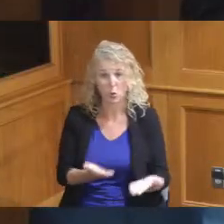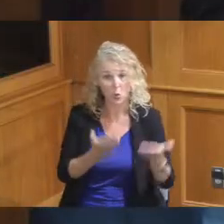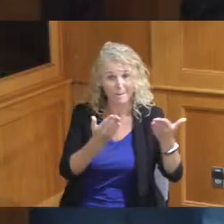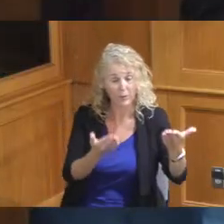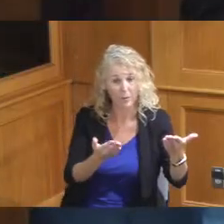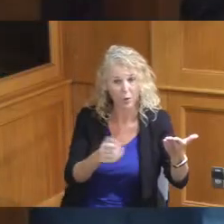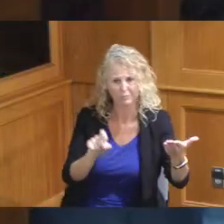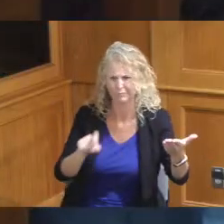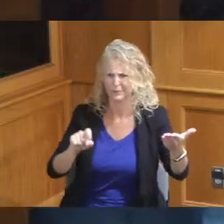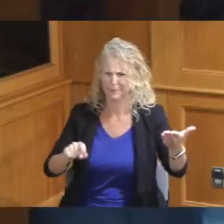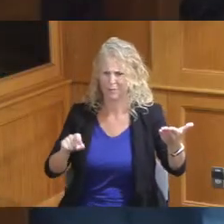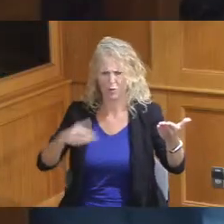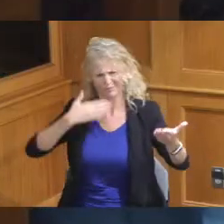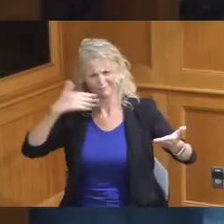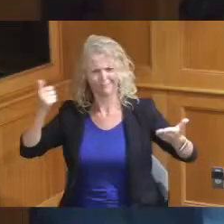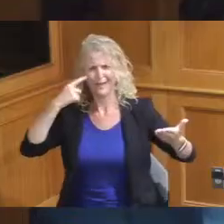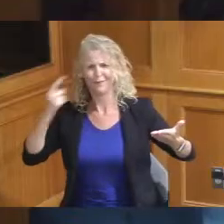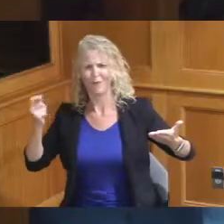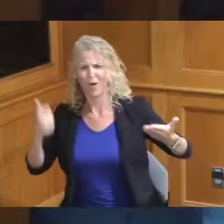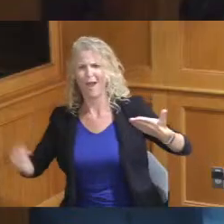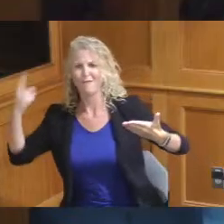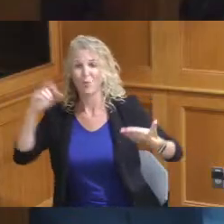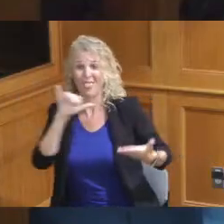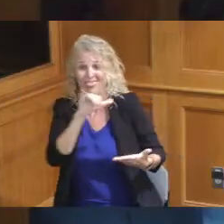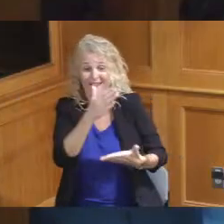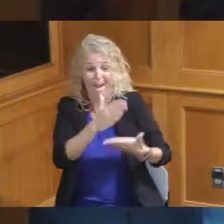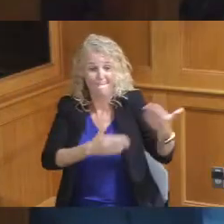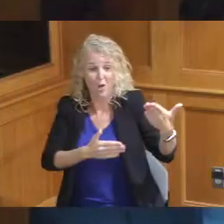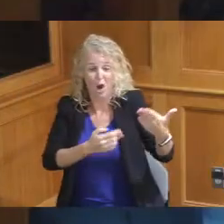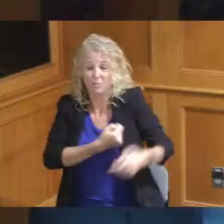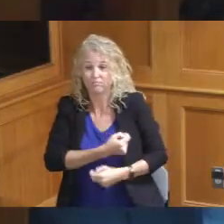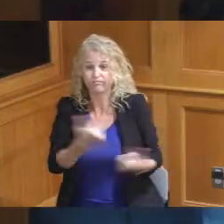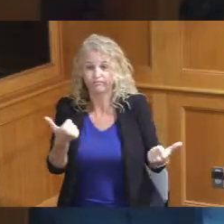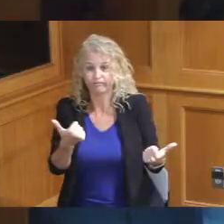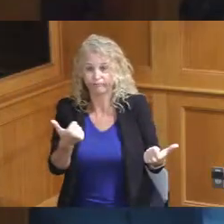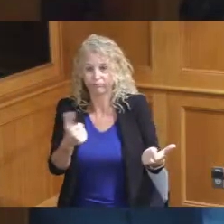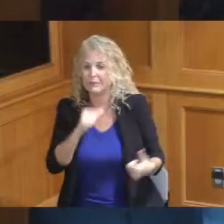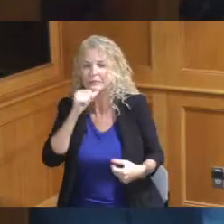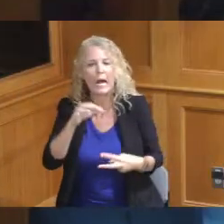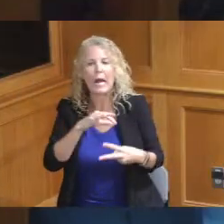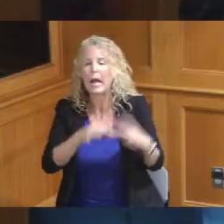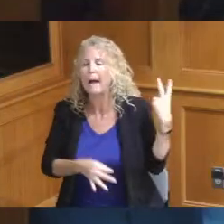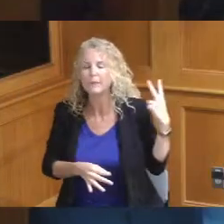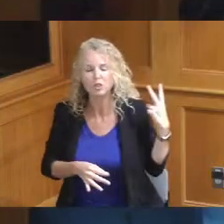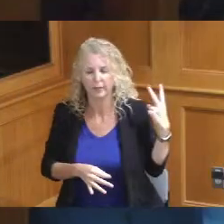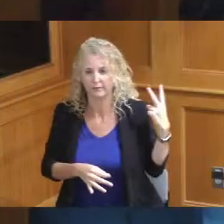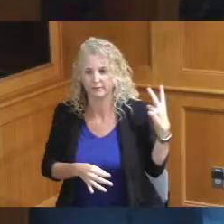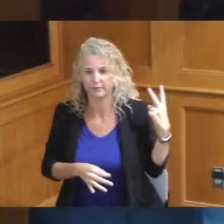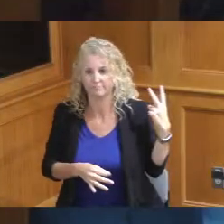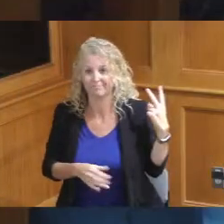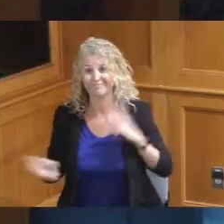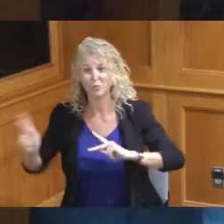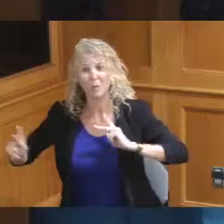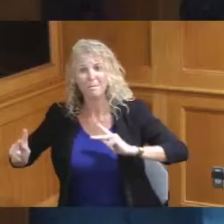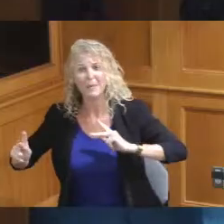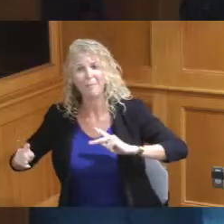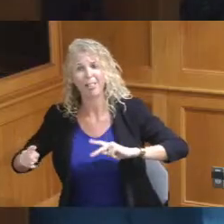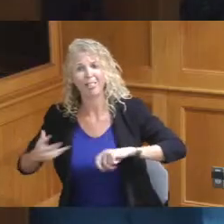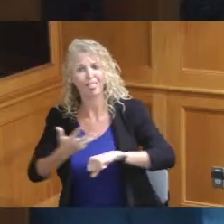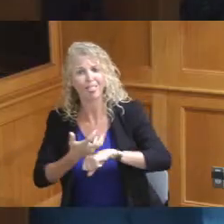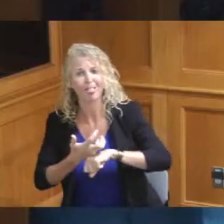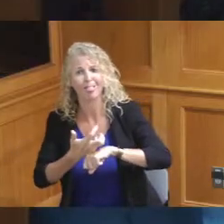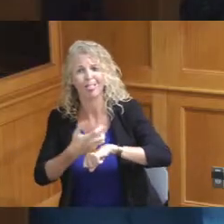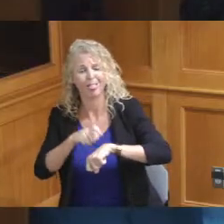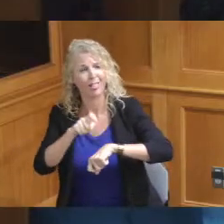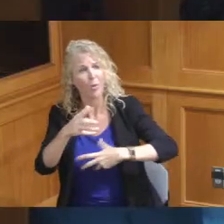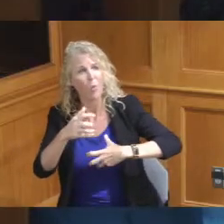to be better totally wipes out 30% as an option at a time when people are barely hanging on